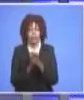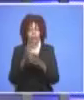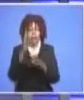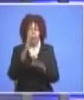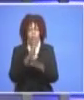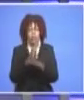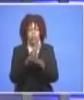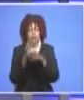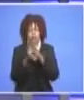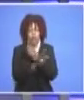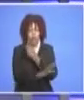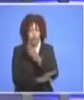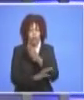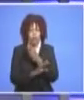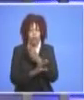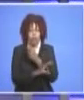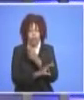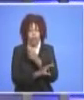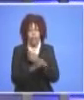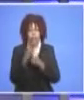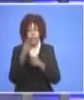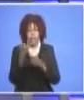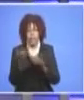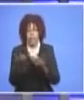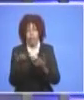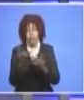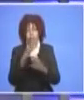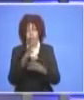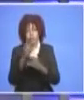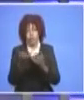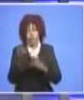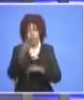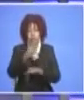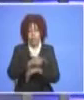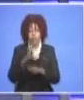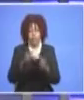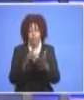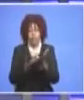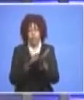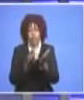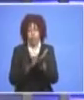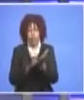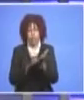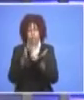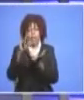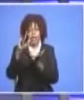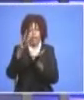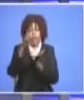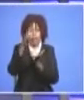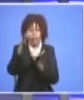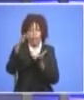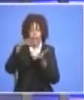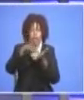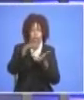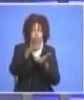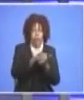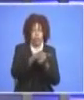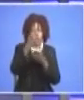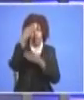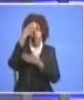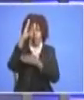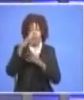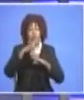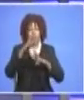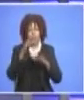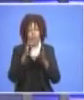The Ministry of Foreign Affairs indicated in a statement today that officials are following the news about the airplane crash in Cuba, where it was reported